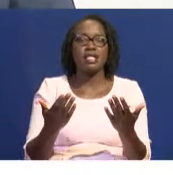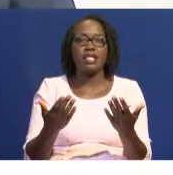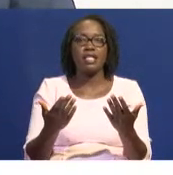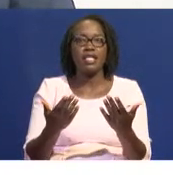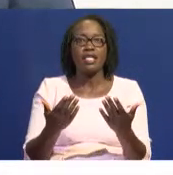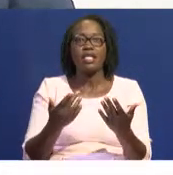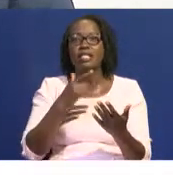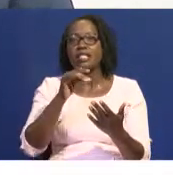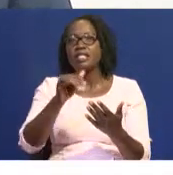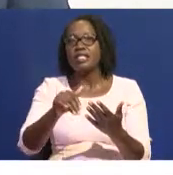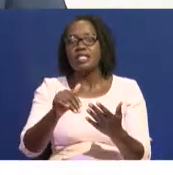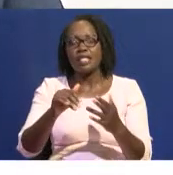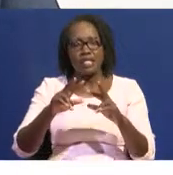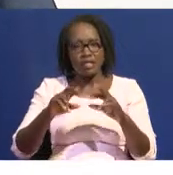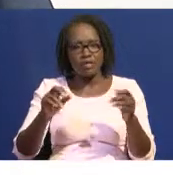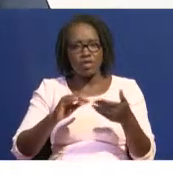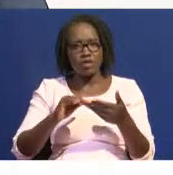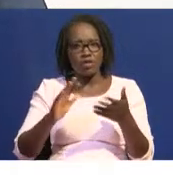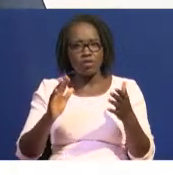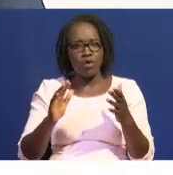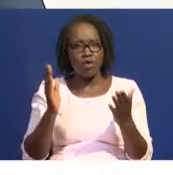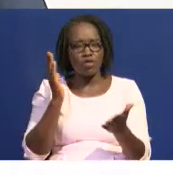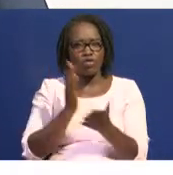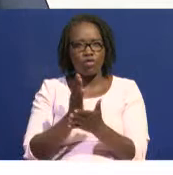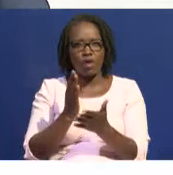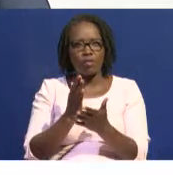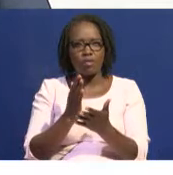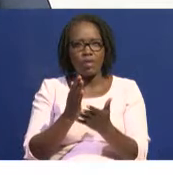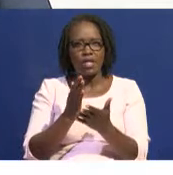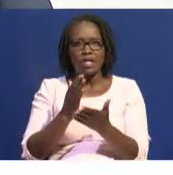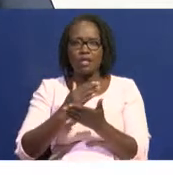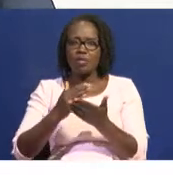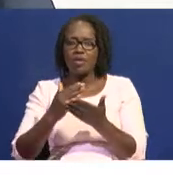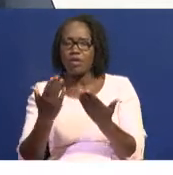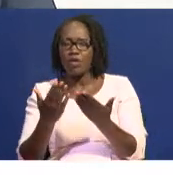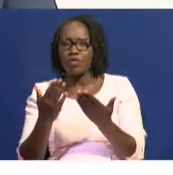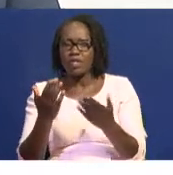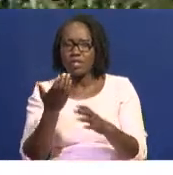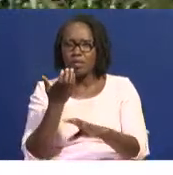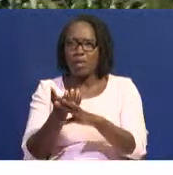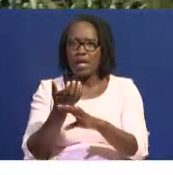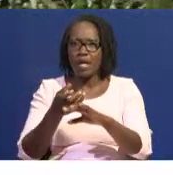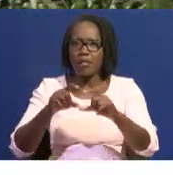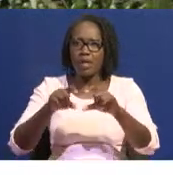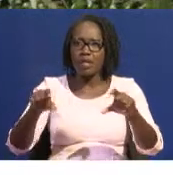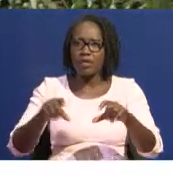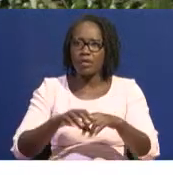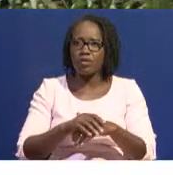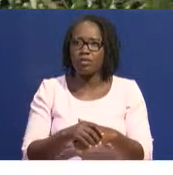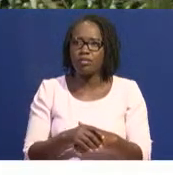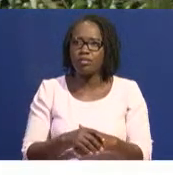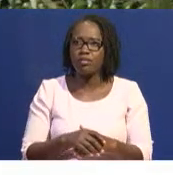Officials say that further investigations will confirm the particulars of the foreign object.